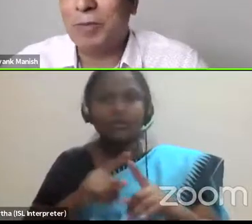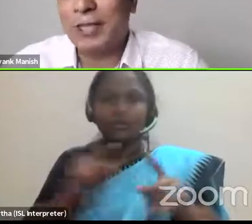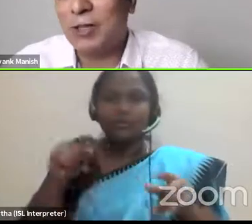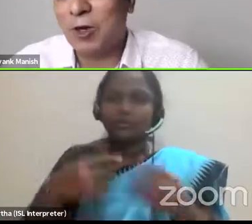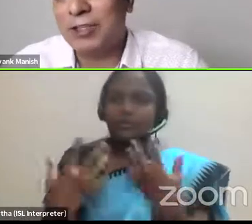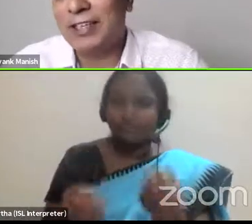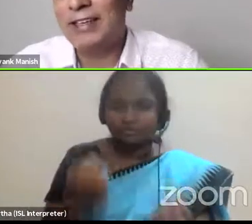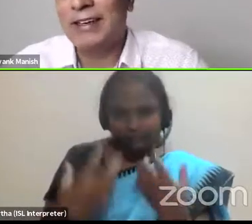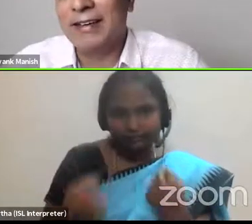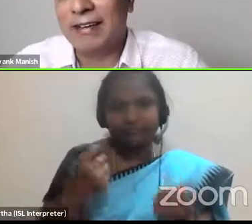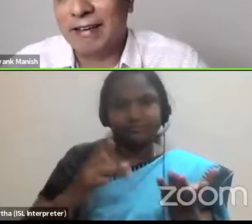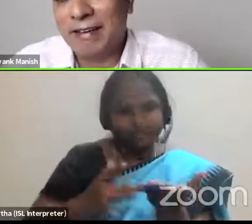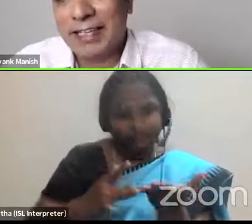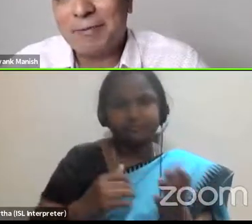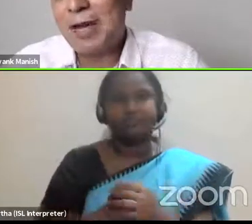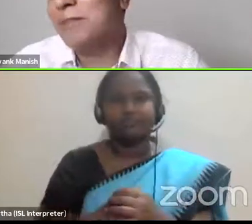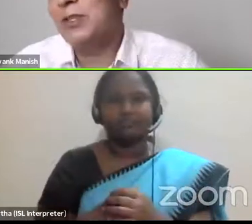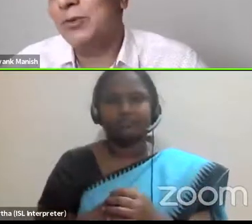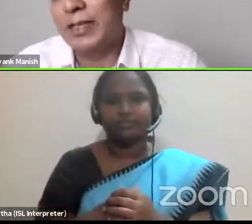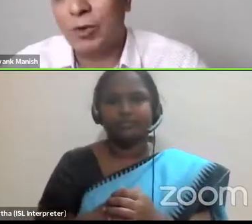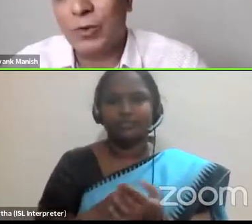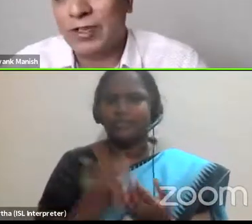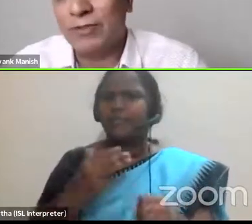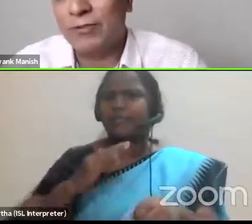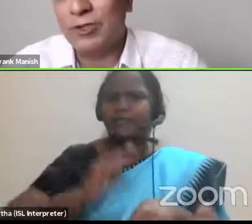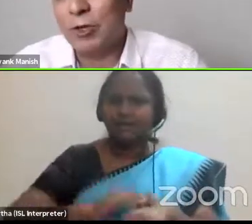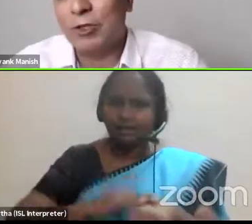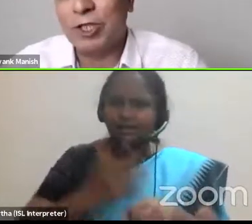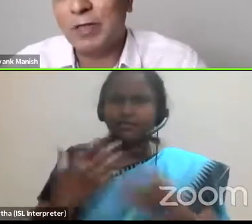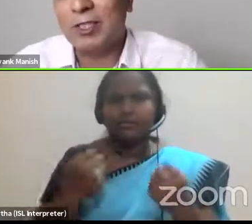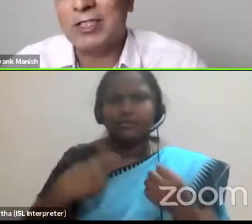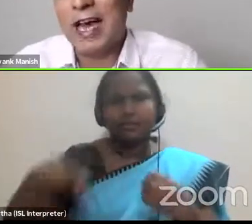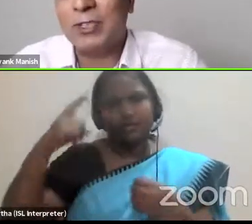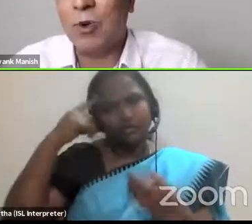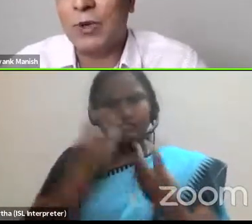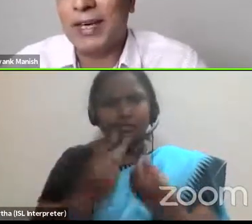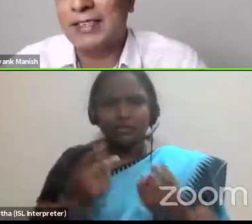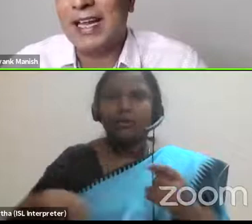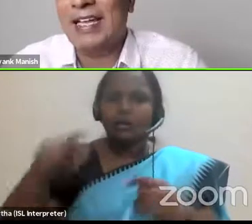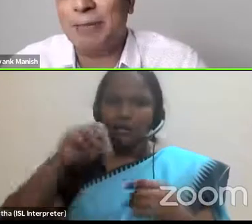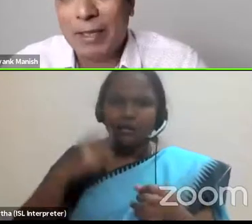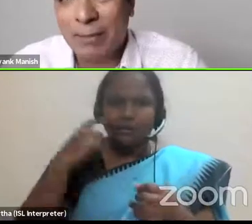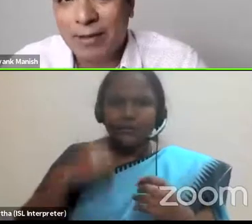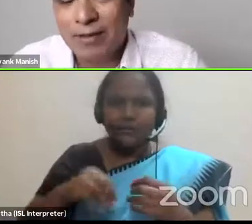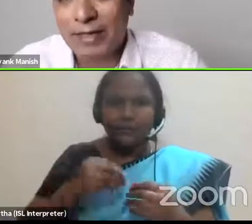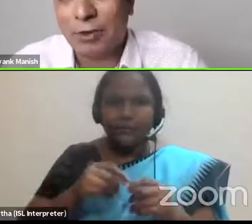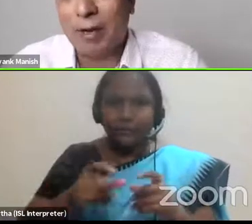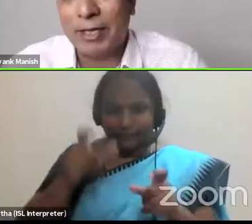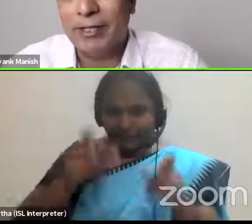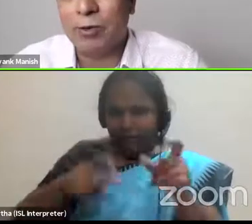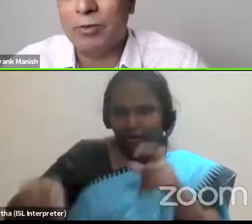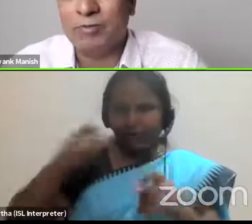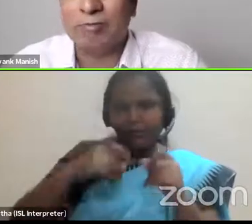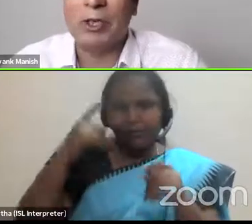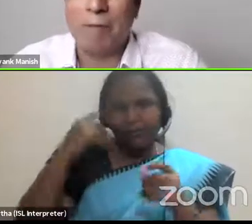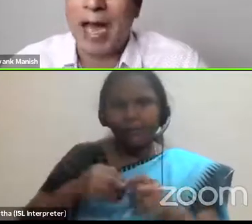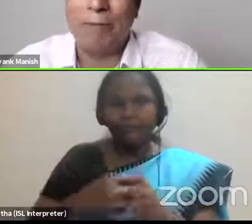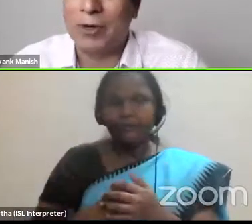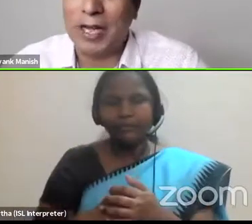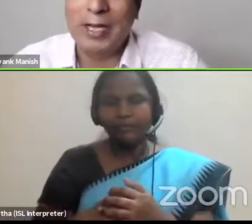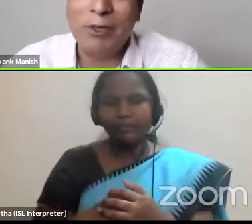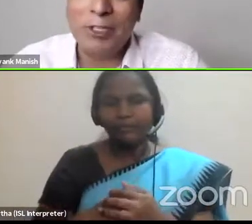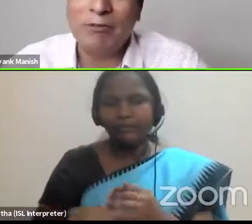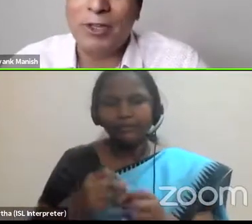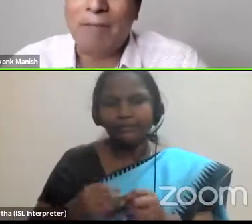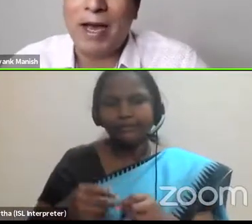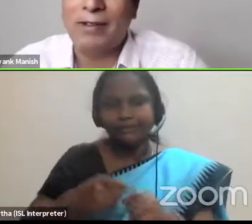got to adopt technology, experiment with innovative solutions, because that's what will excite people into coming into, MAP